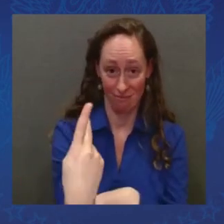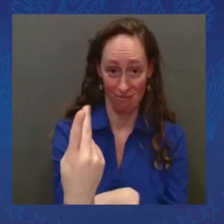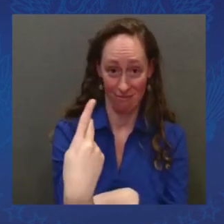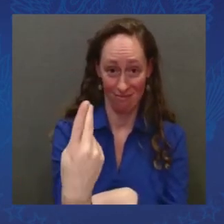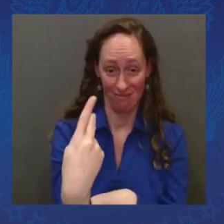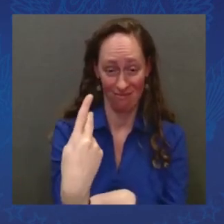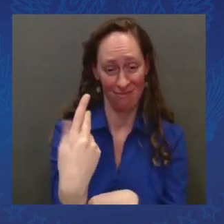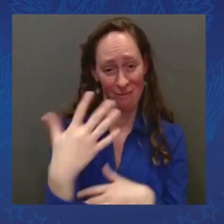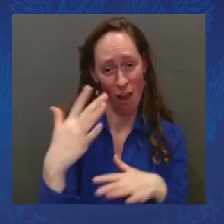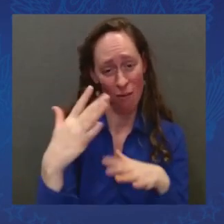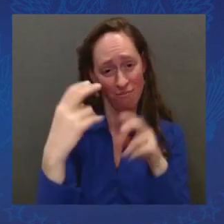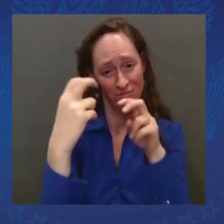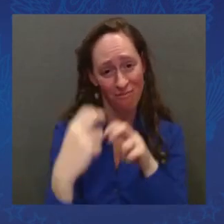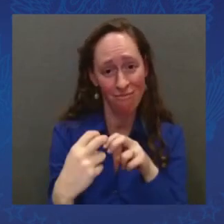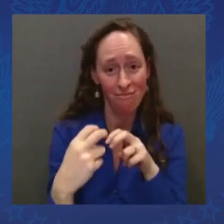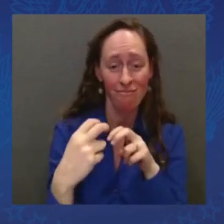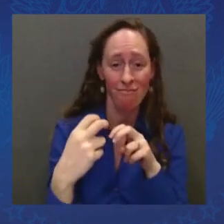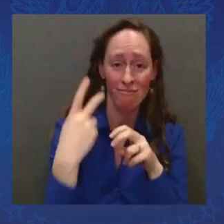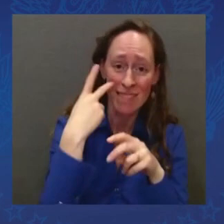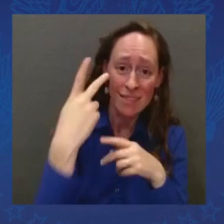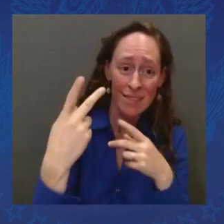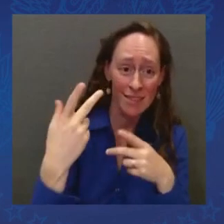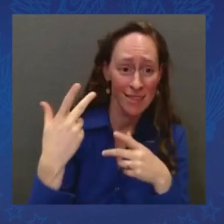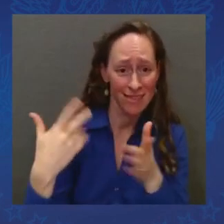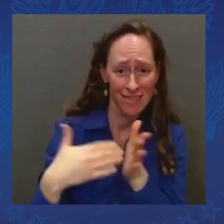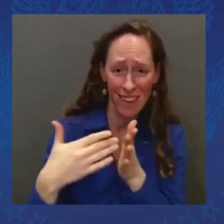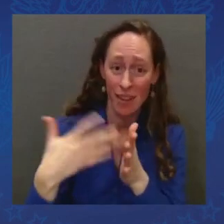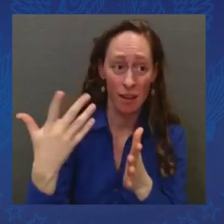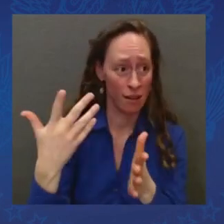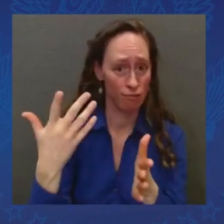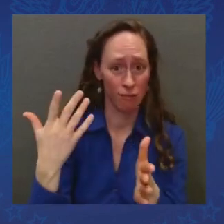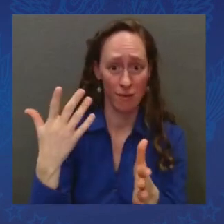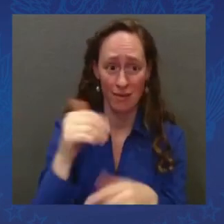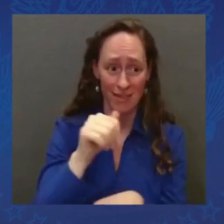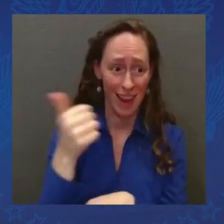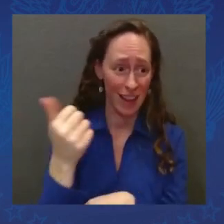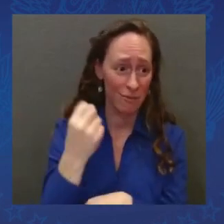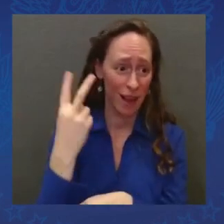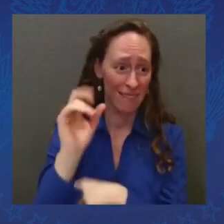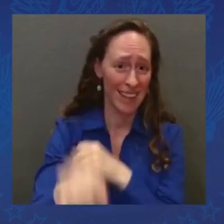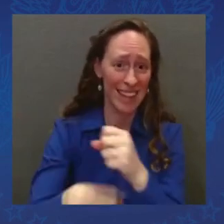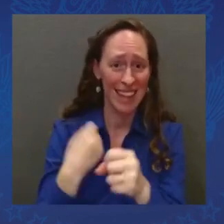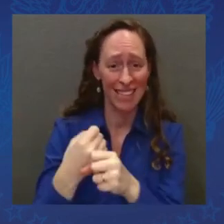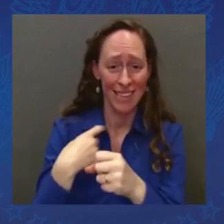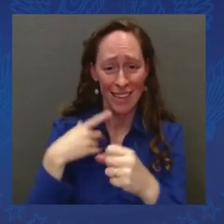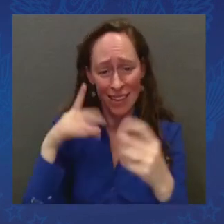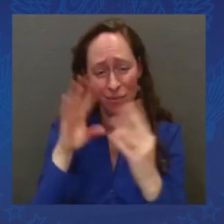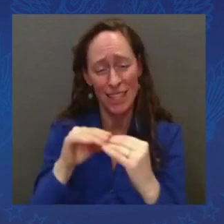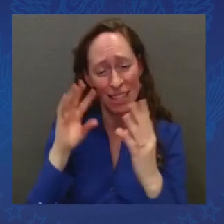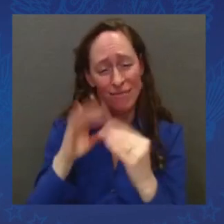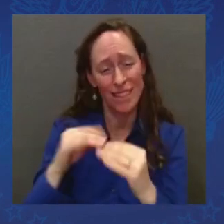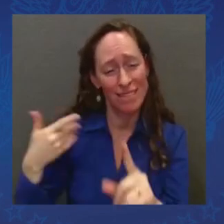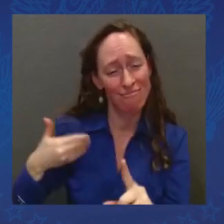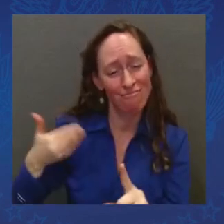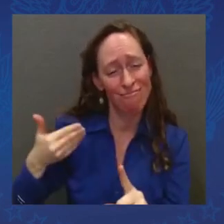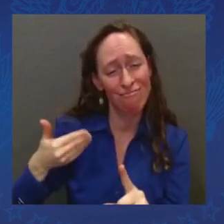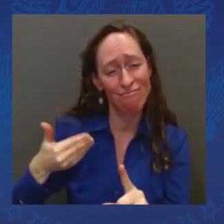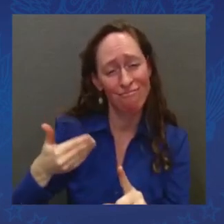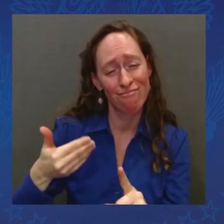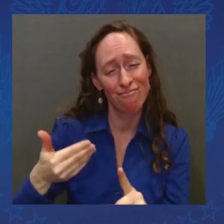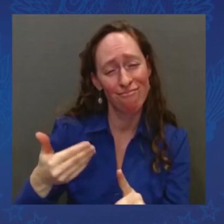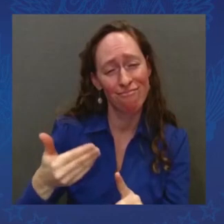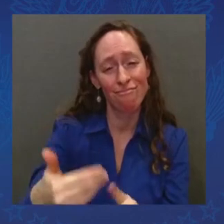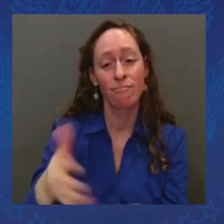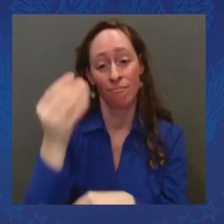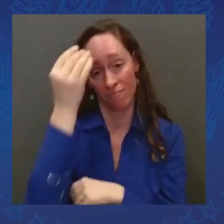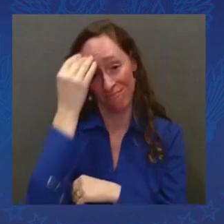10 or 12 years, and to host you in the United States is a great honor and a pleasure, particularly as it